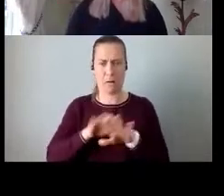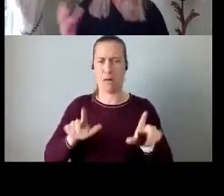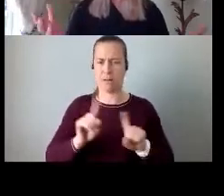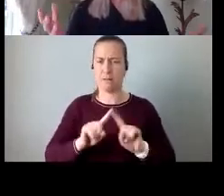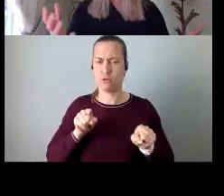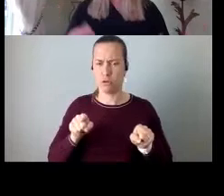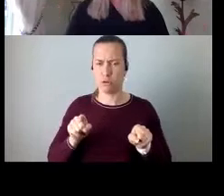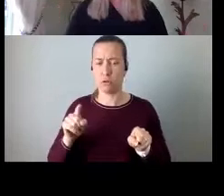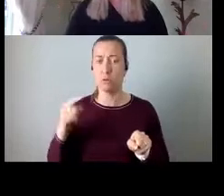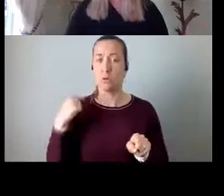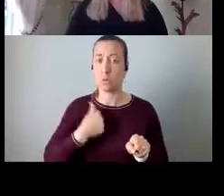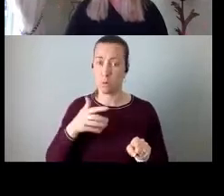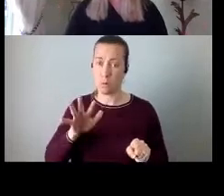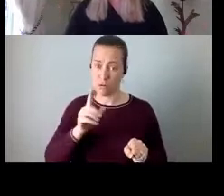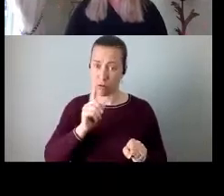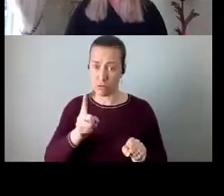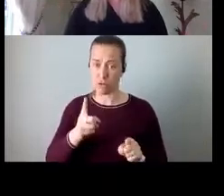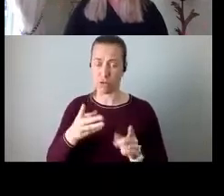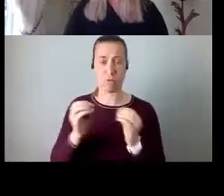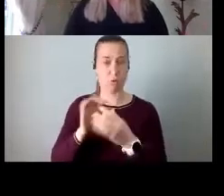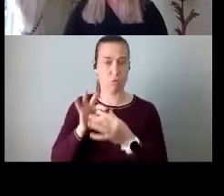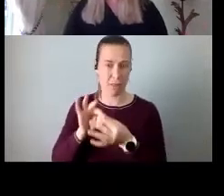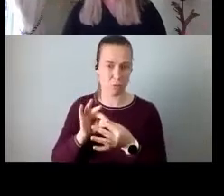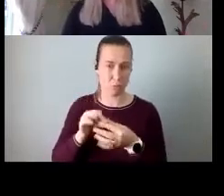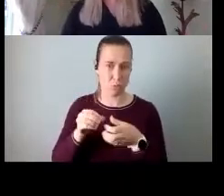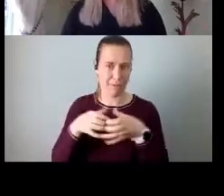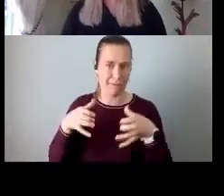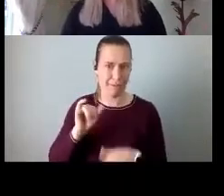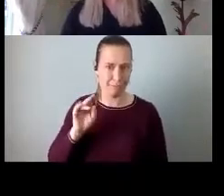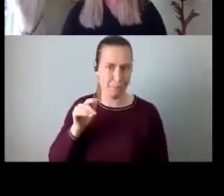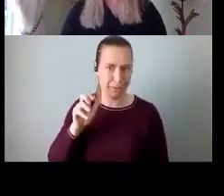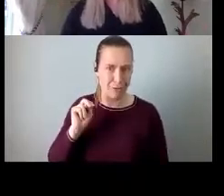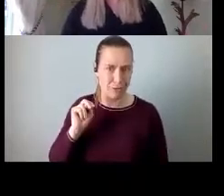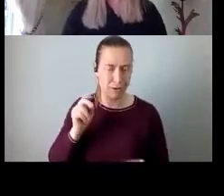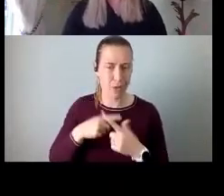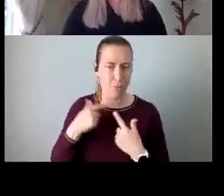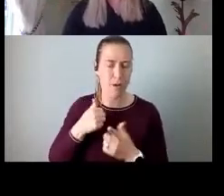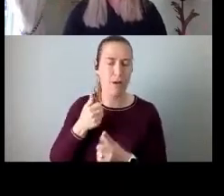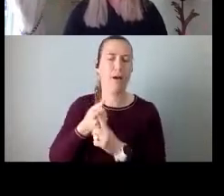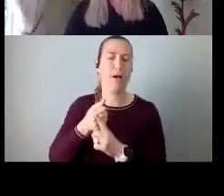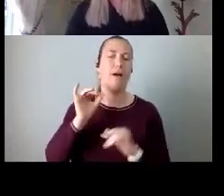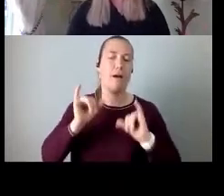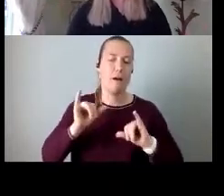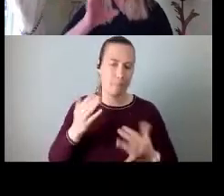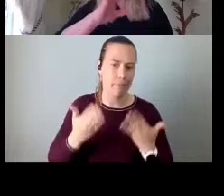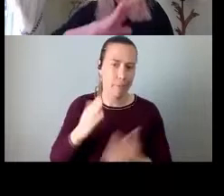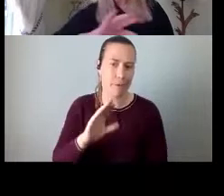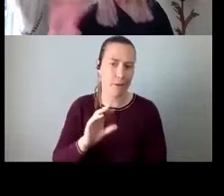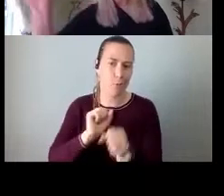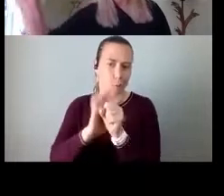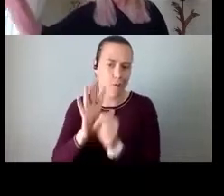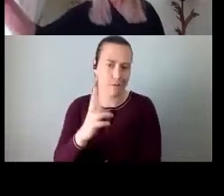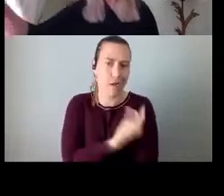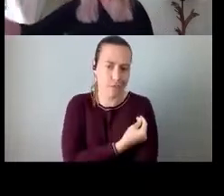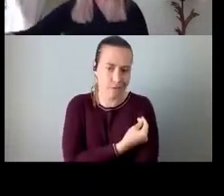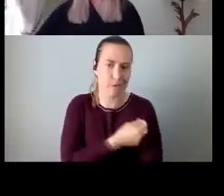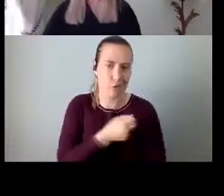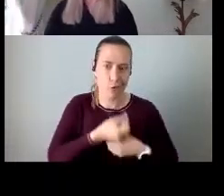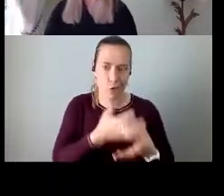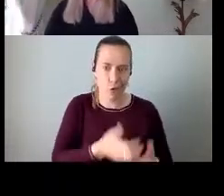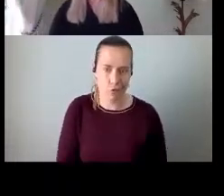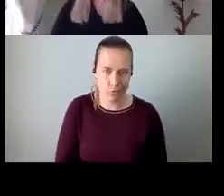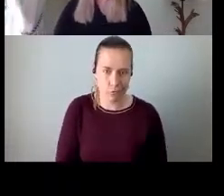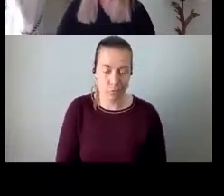be related to an inflammatory event, and then kind of hit us that it was probably the COVID vaccine. And so this is now happening, you